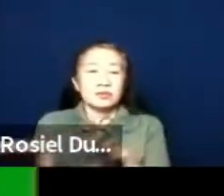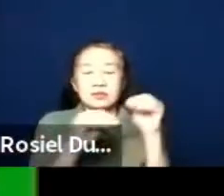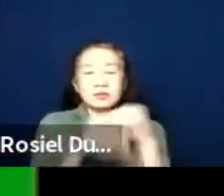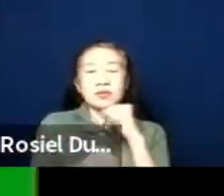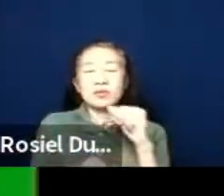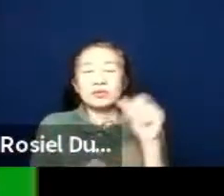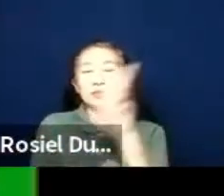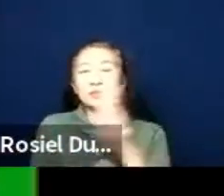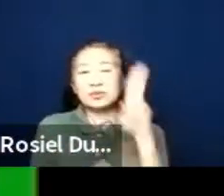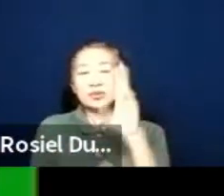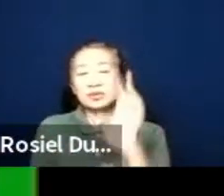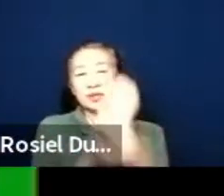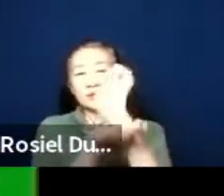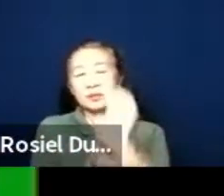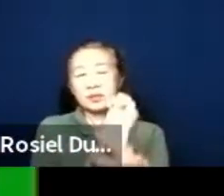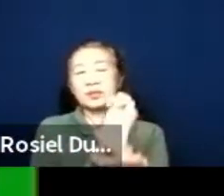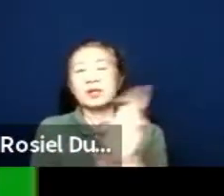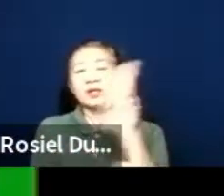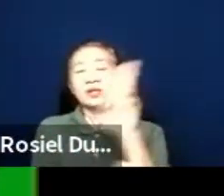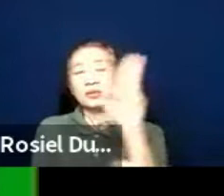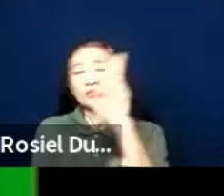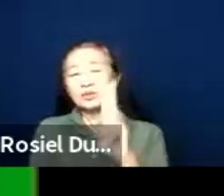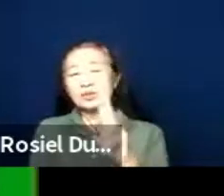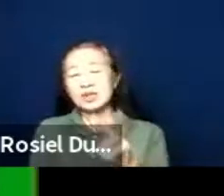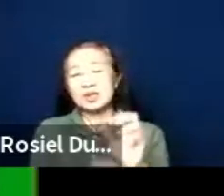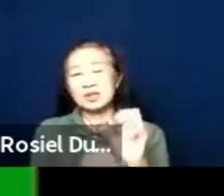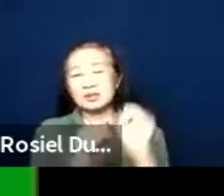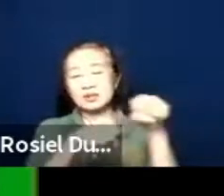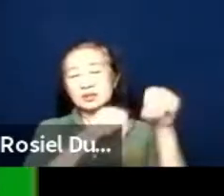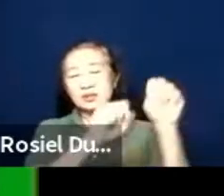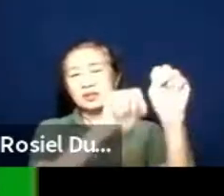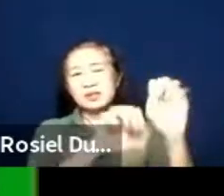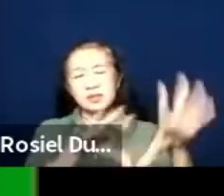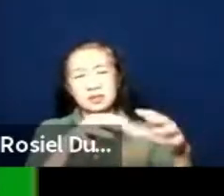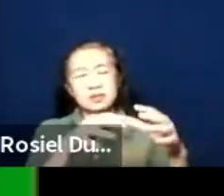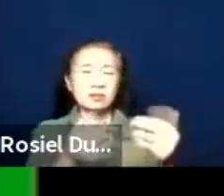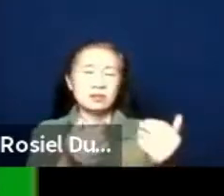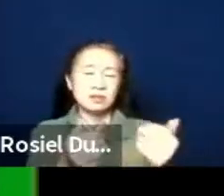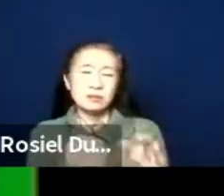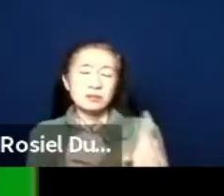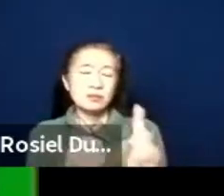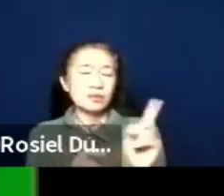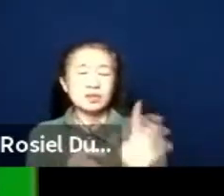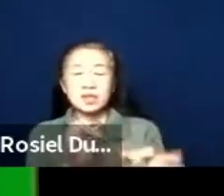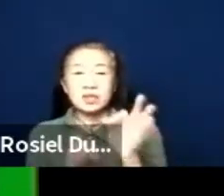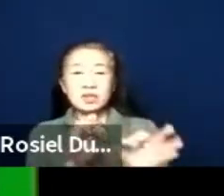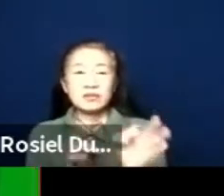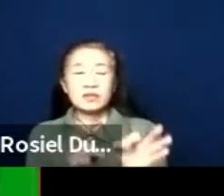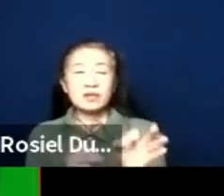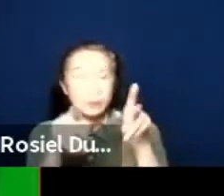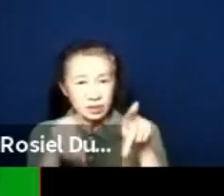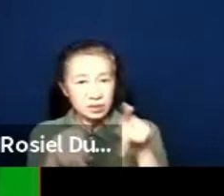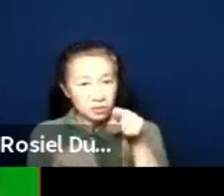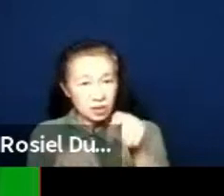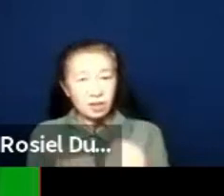use elevator, use stairs. But what if you are the person who uses wheelchair? How are you going to go down? Okay, as you can see here,